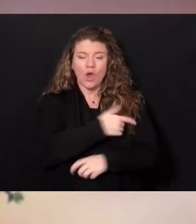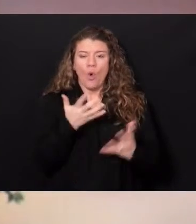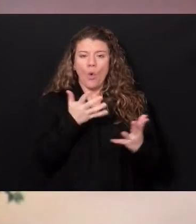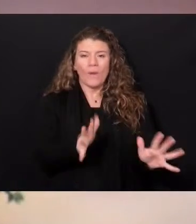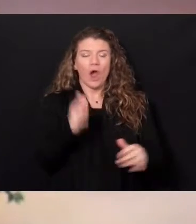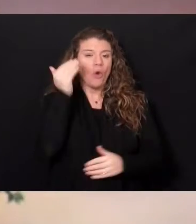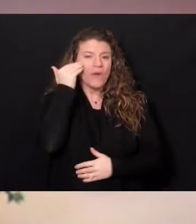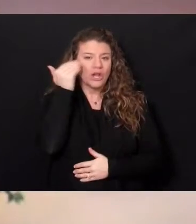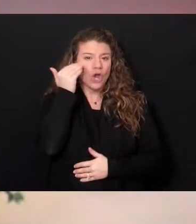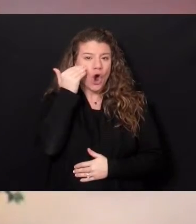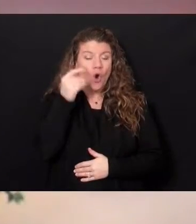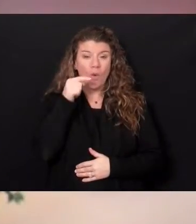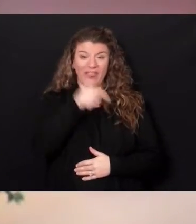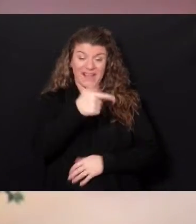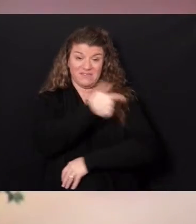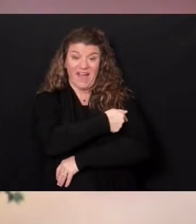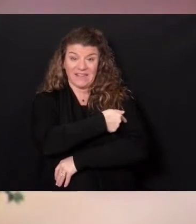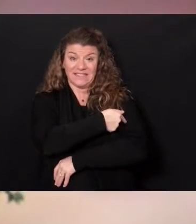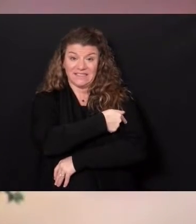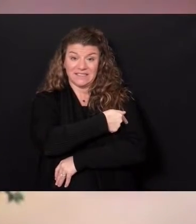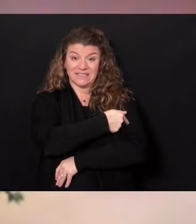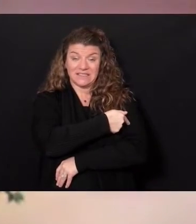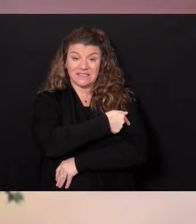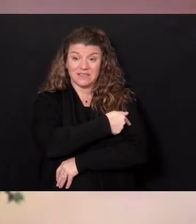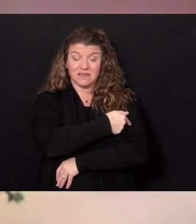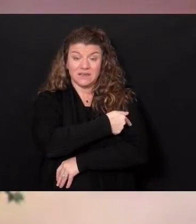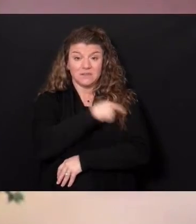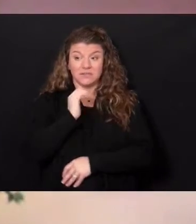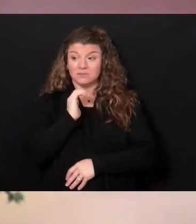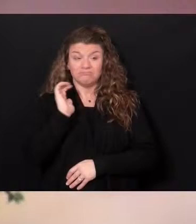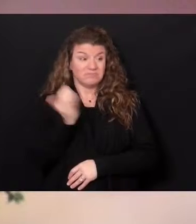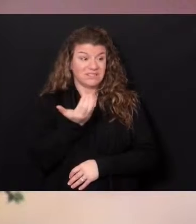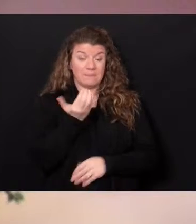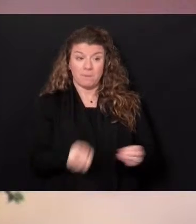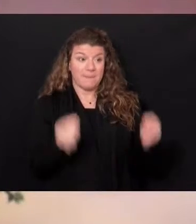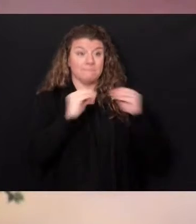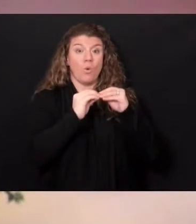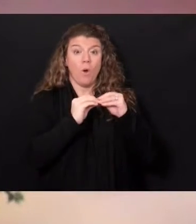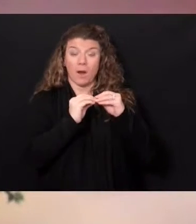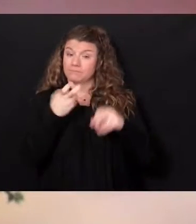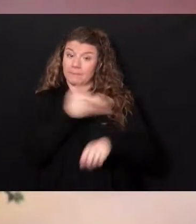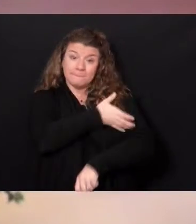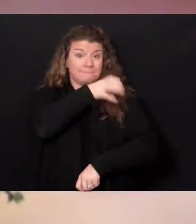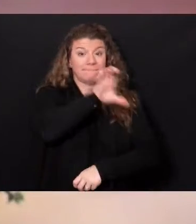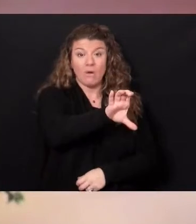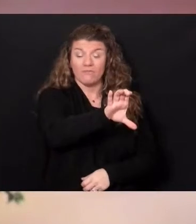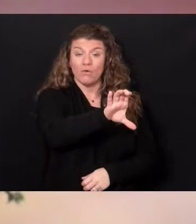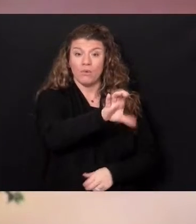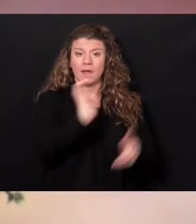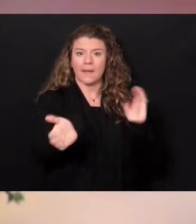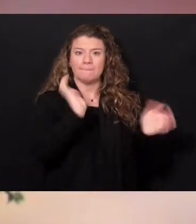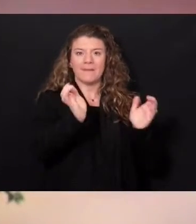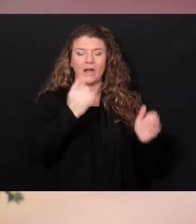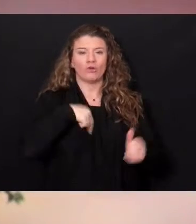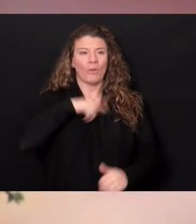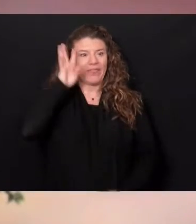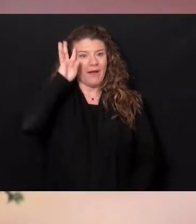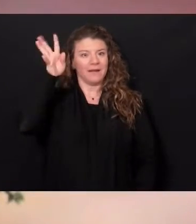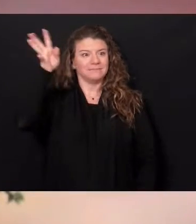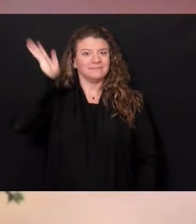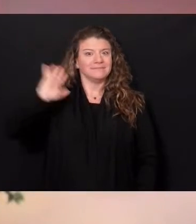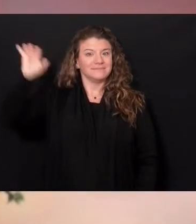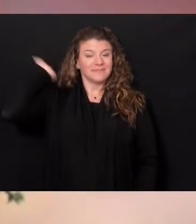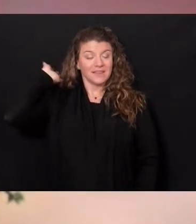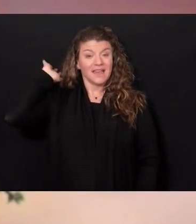know that these vaccines turn out to be even more powerful than native infections in